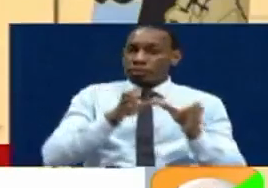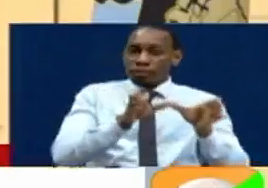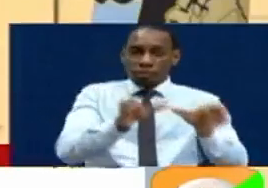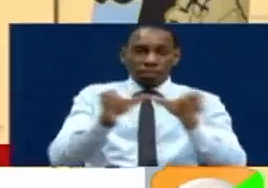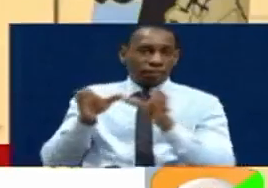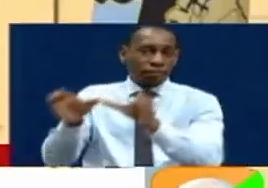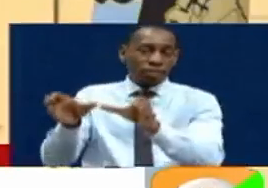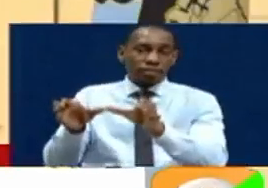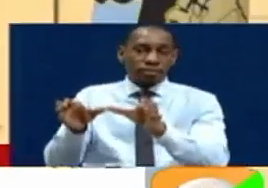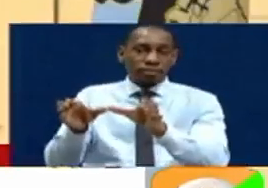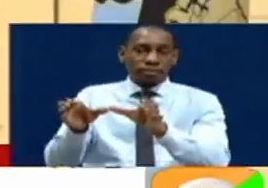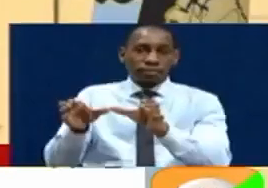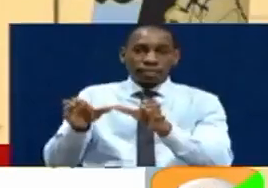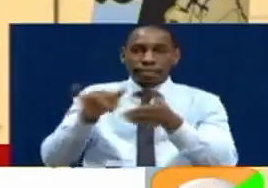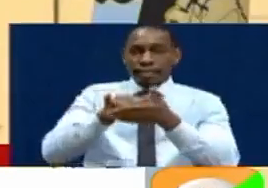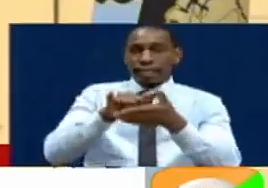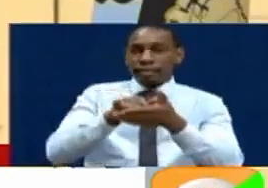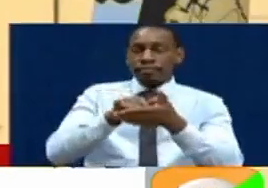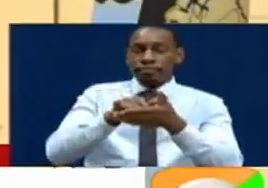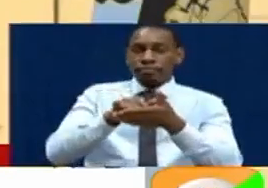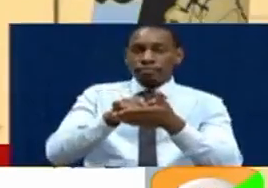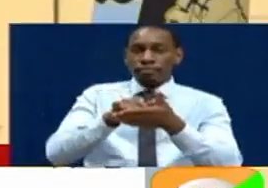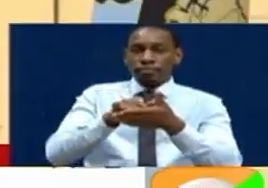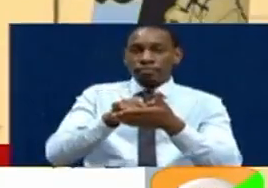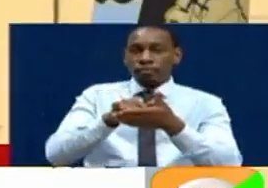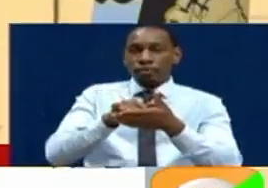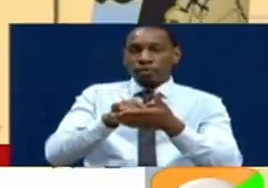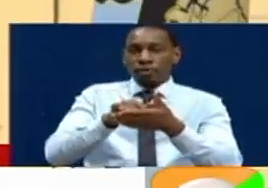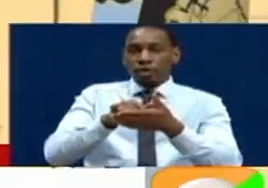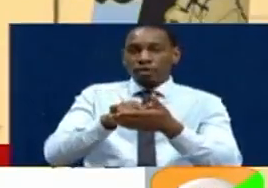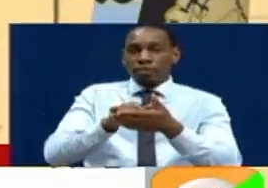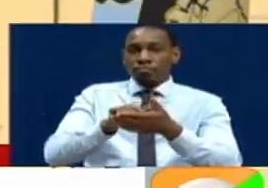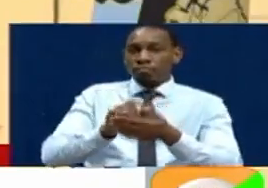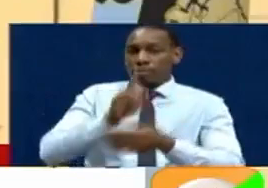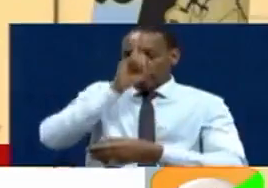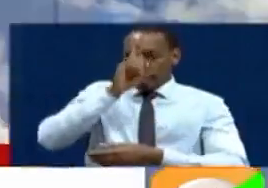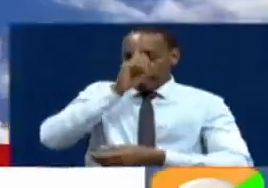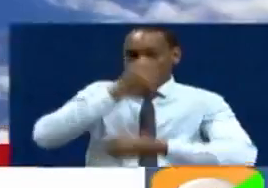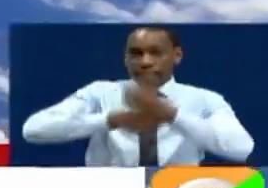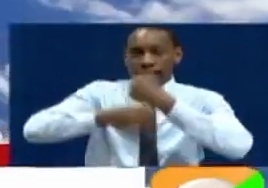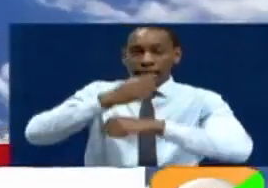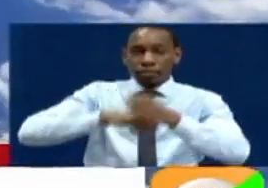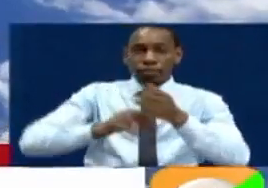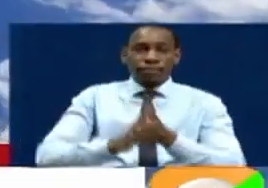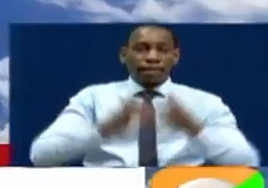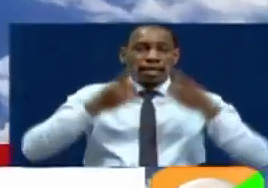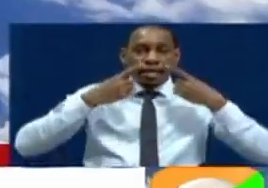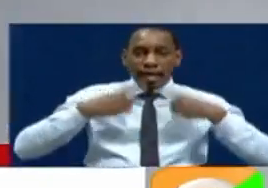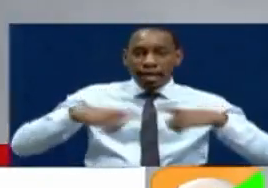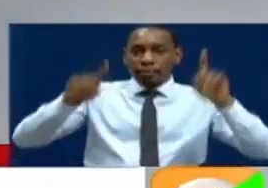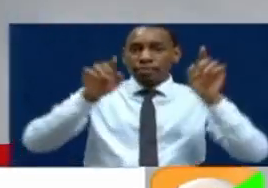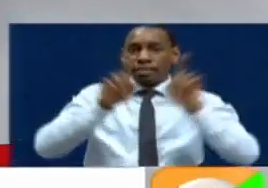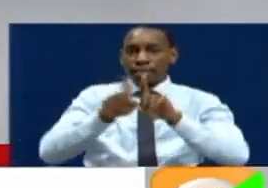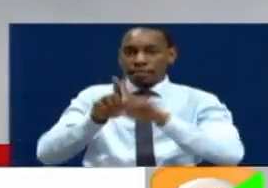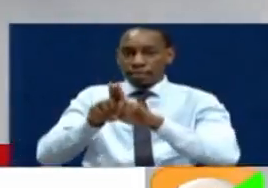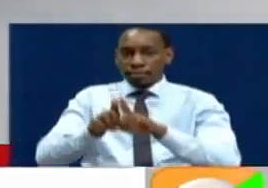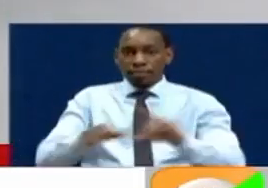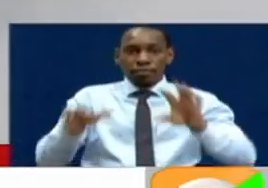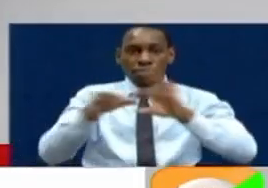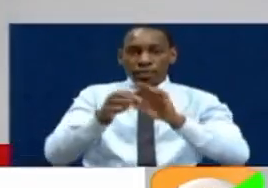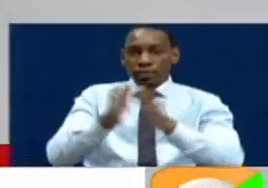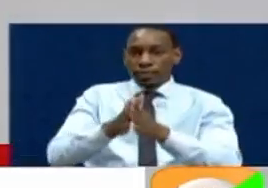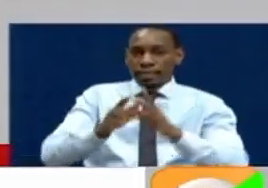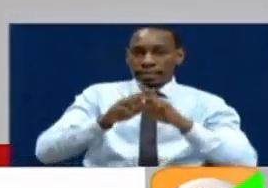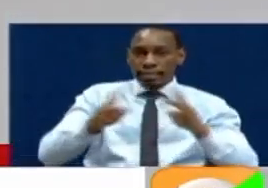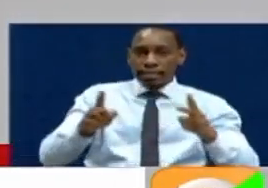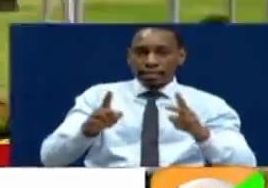forced to take even sterner action. The announcement also coinciding with the beginning